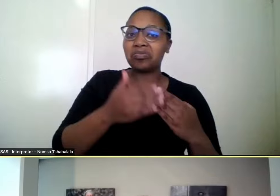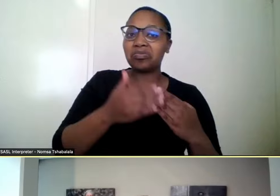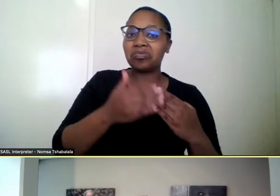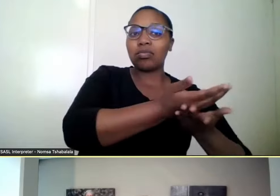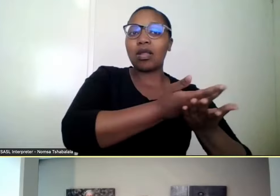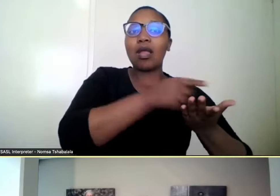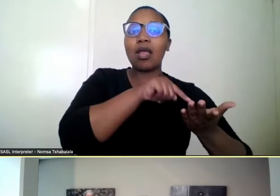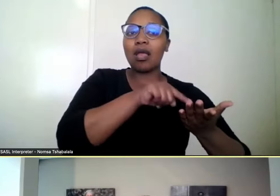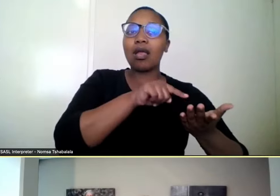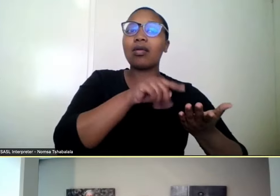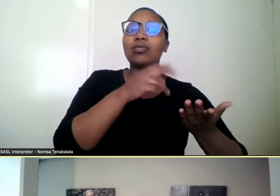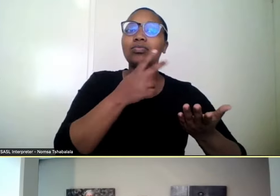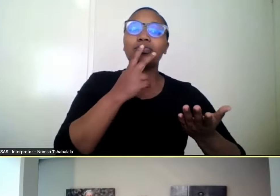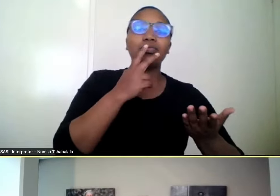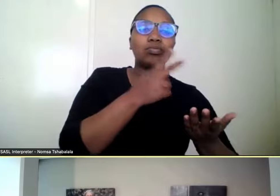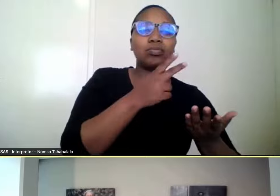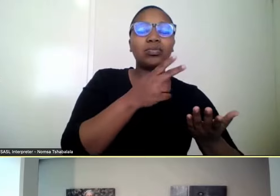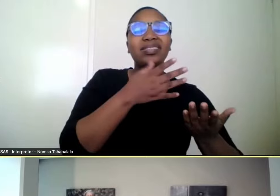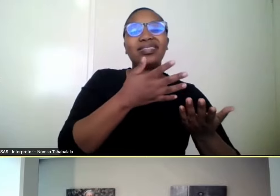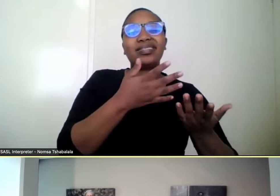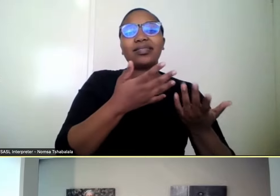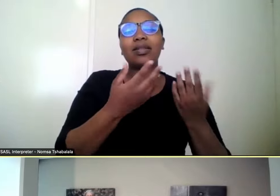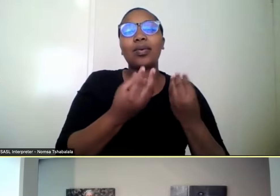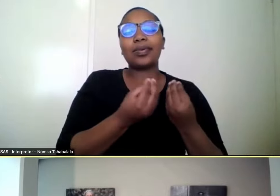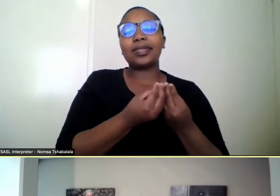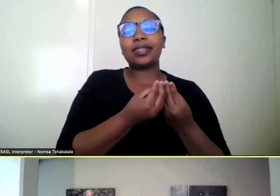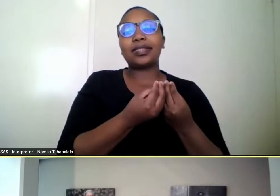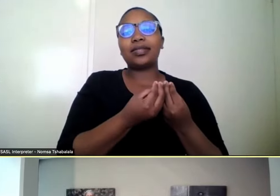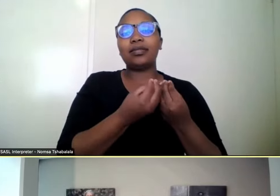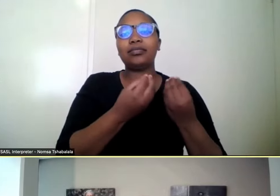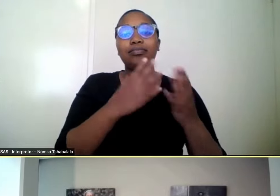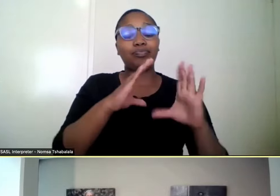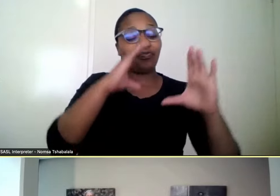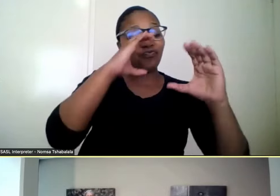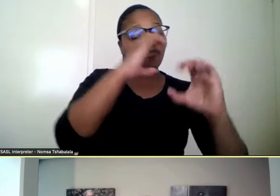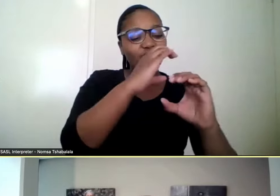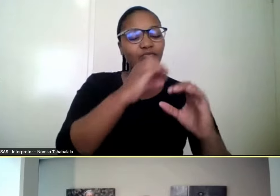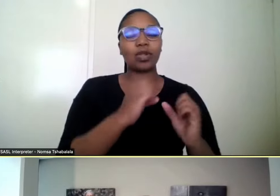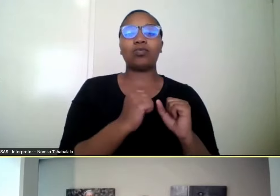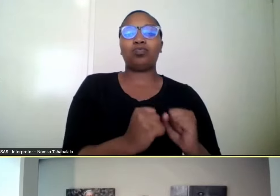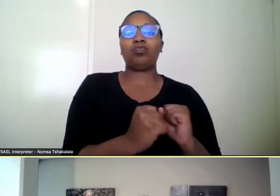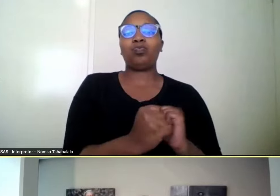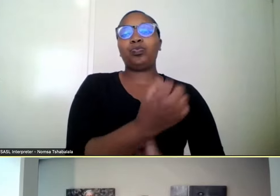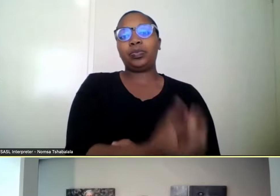with very strong focus. We are